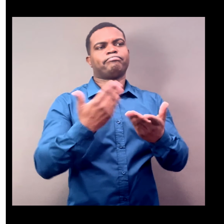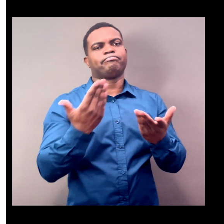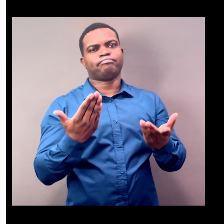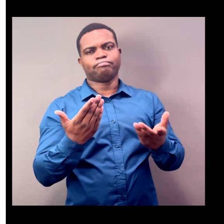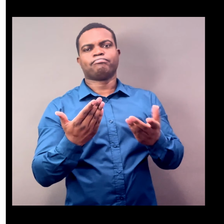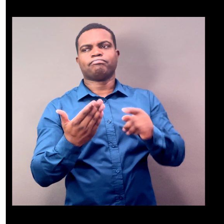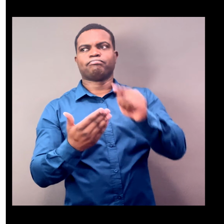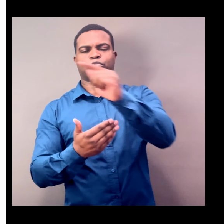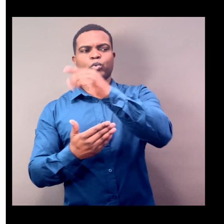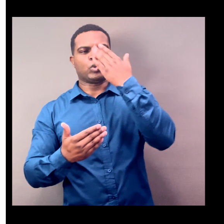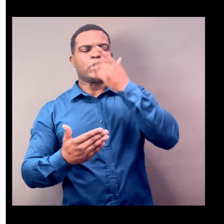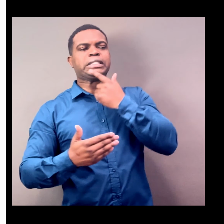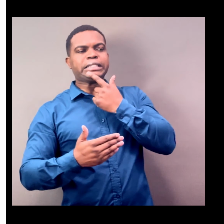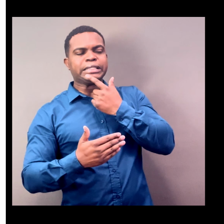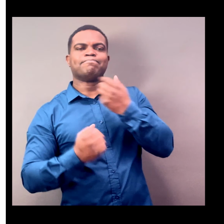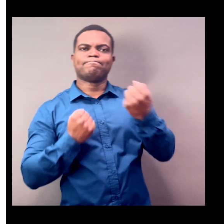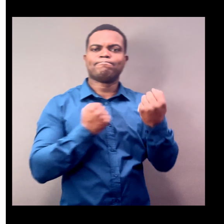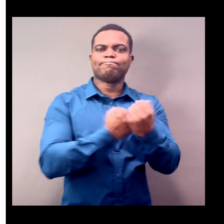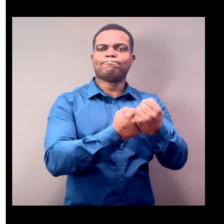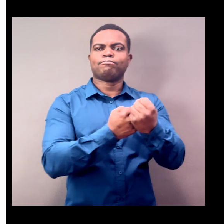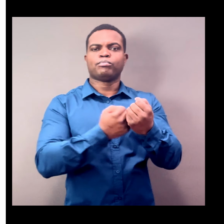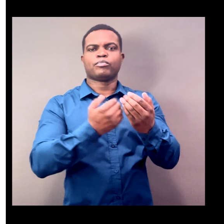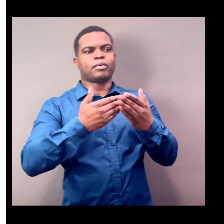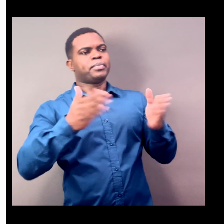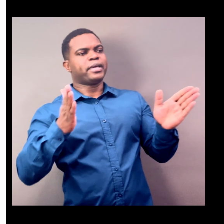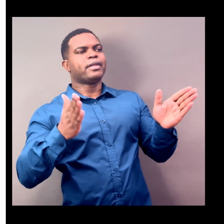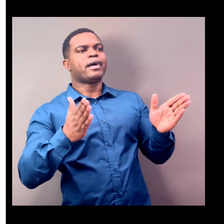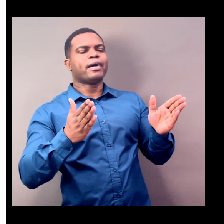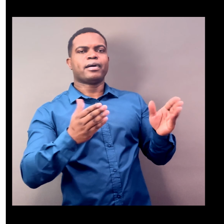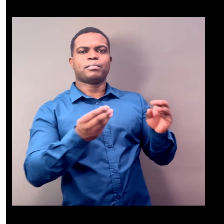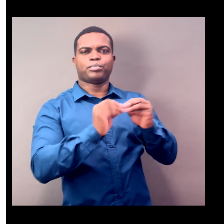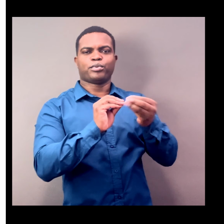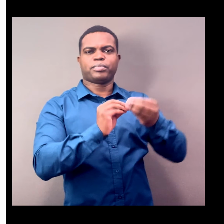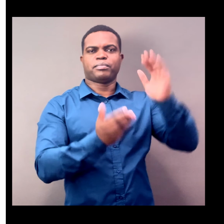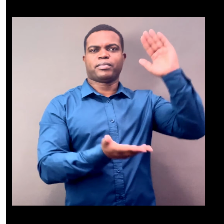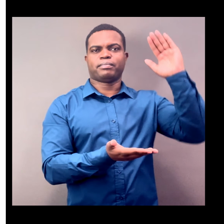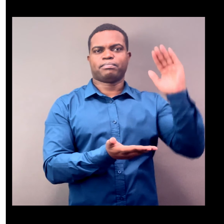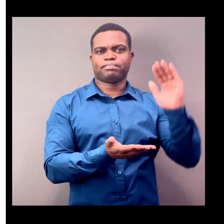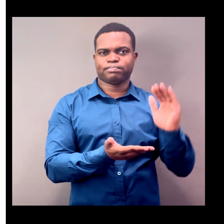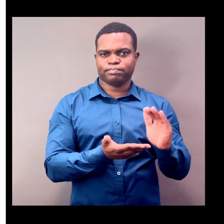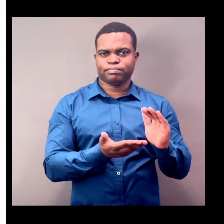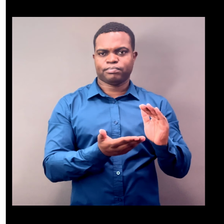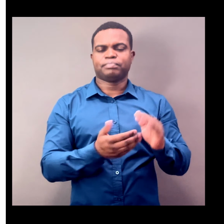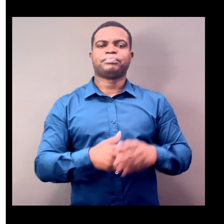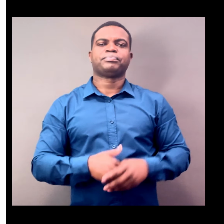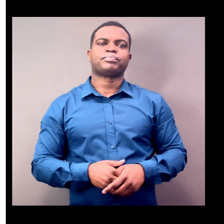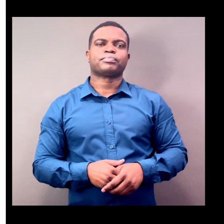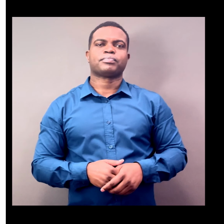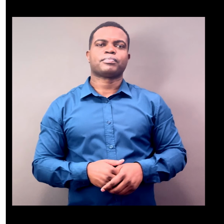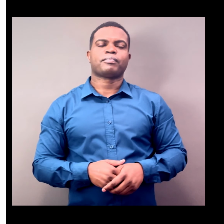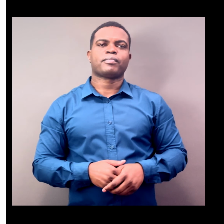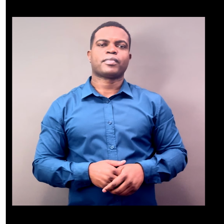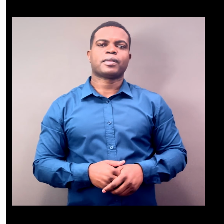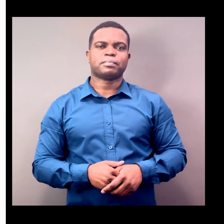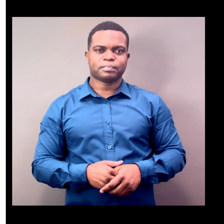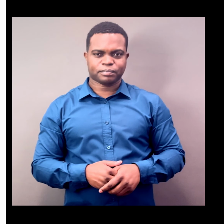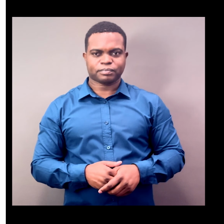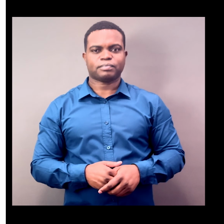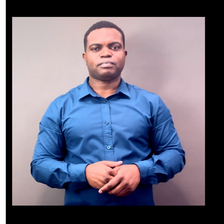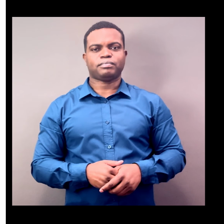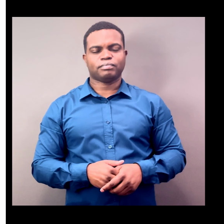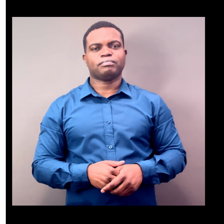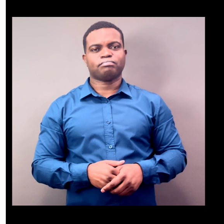people hearing their voices, and could lead to reduced conflicts and misunderstanding.